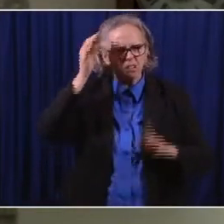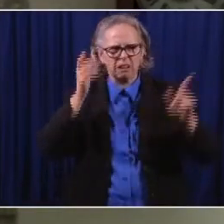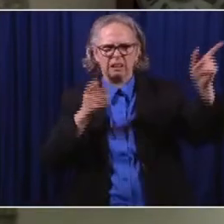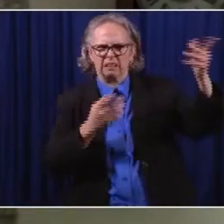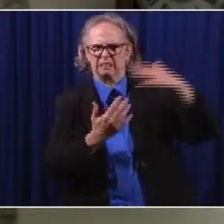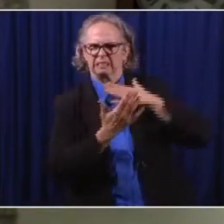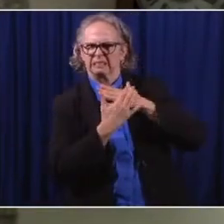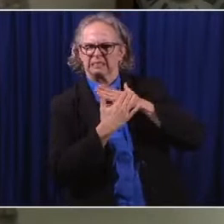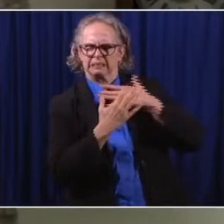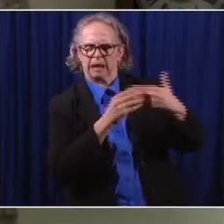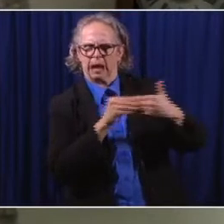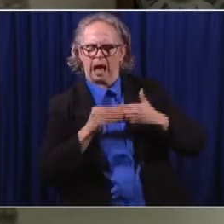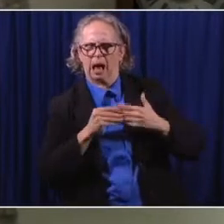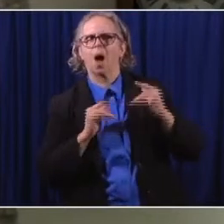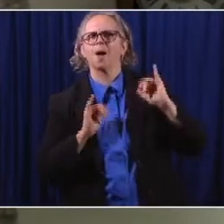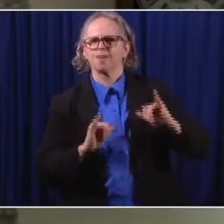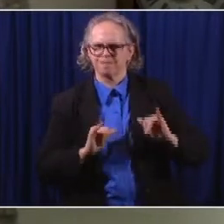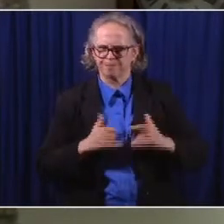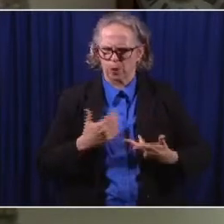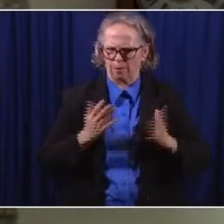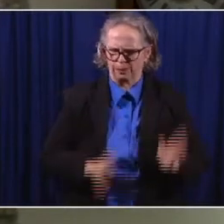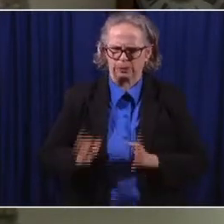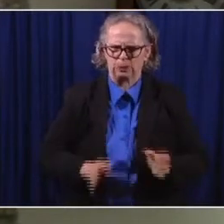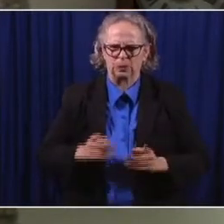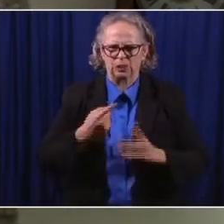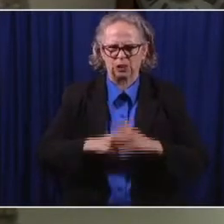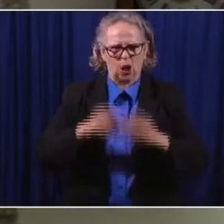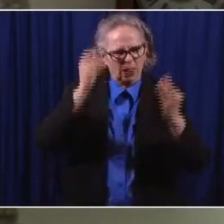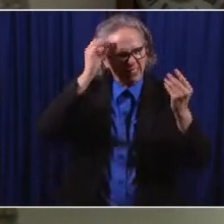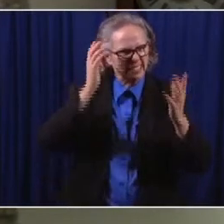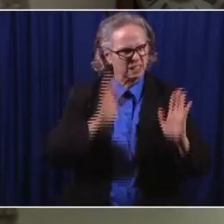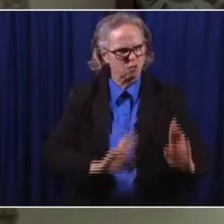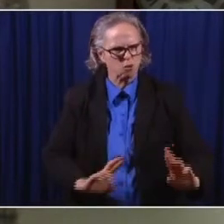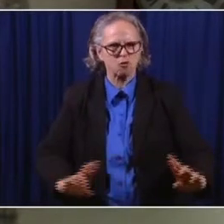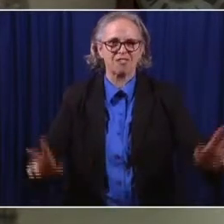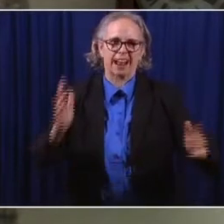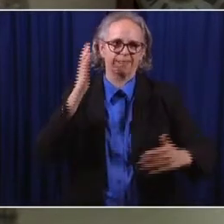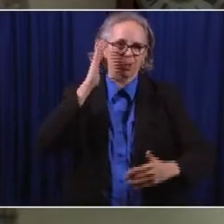thing ourselves. So we're getting ready. We're doing what we can do. We're ready to go.